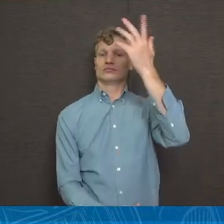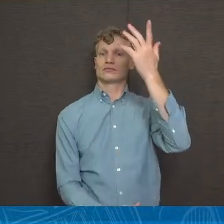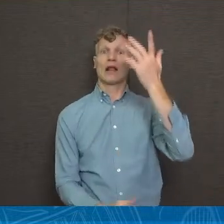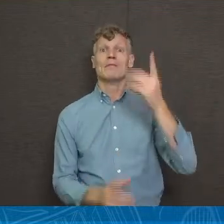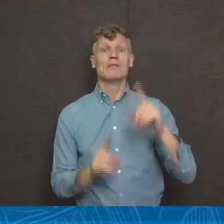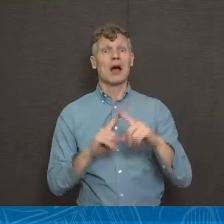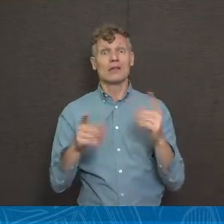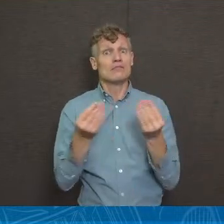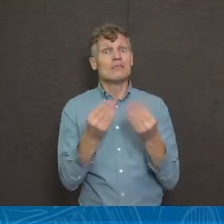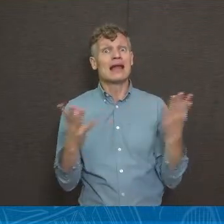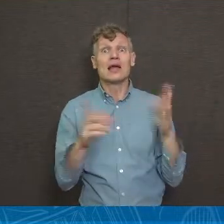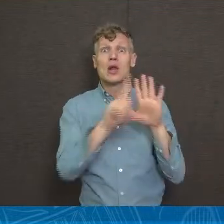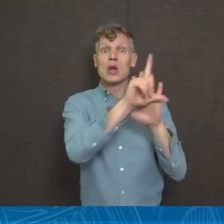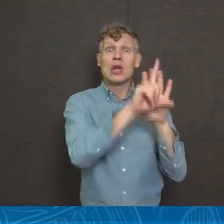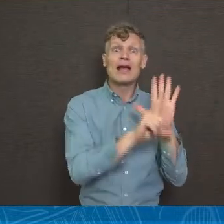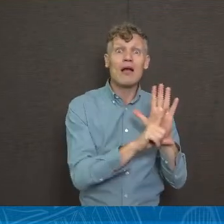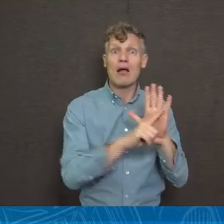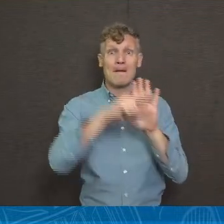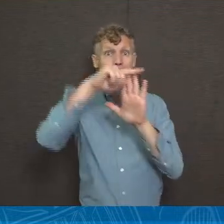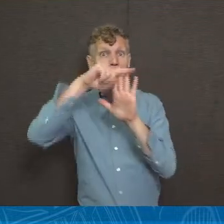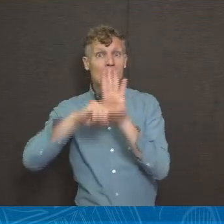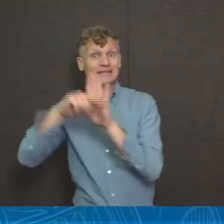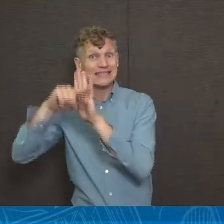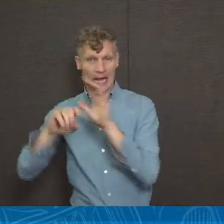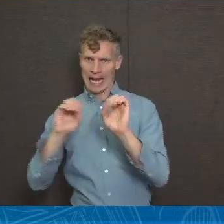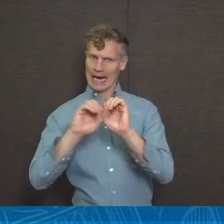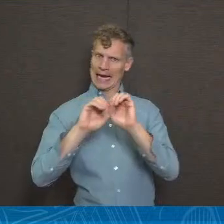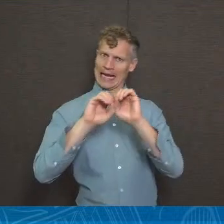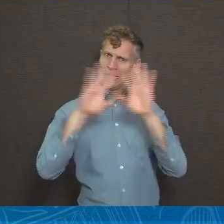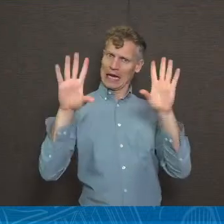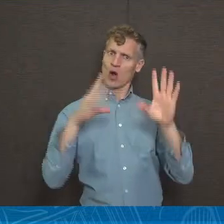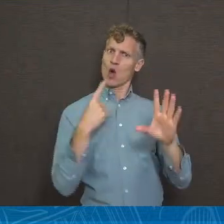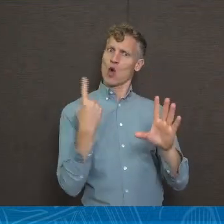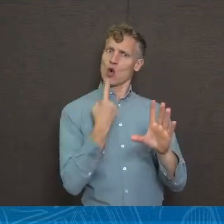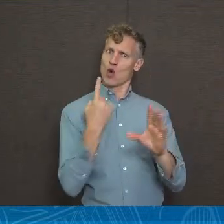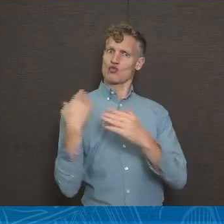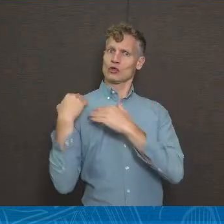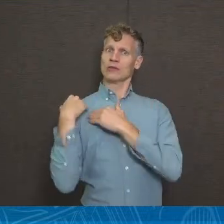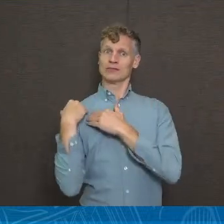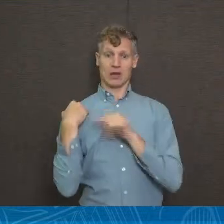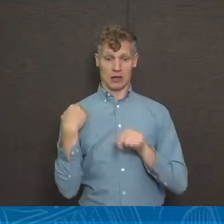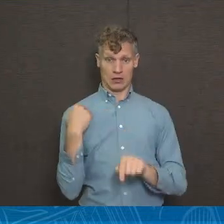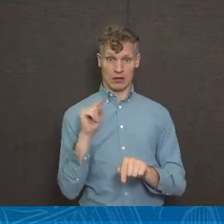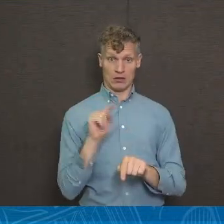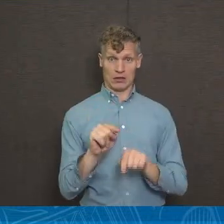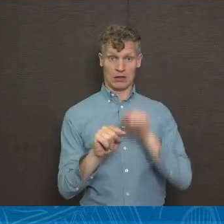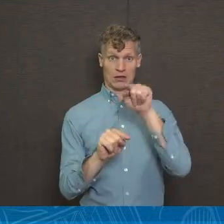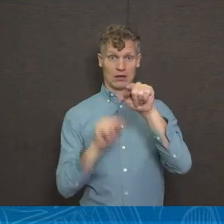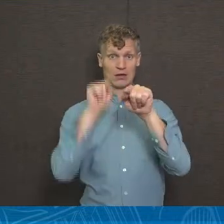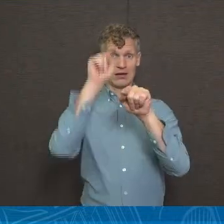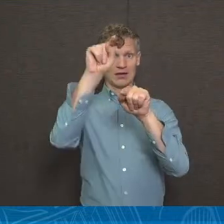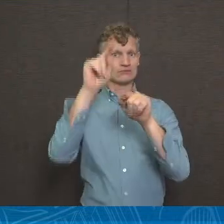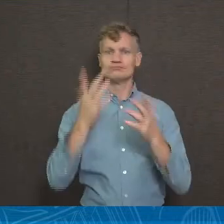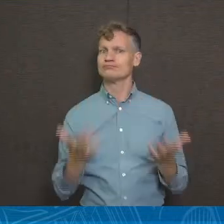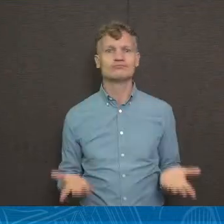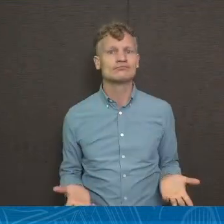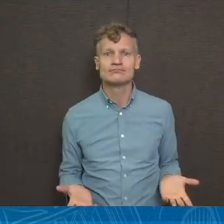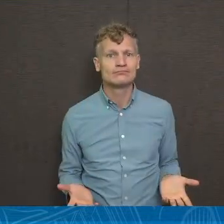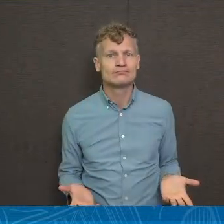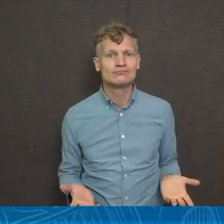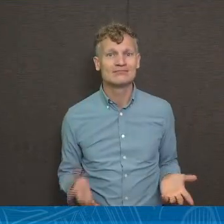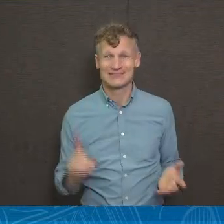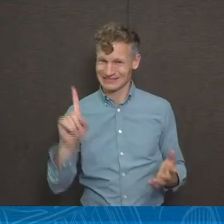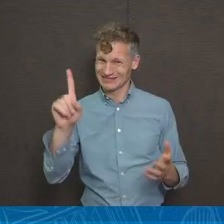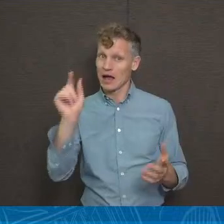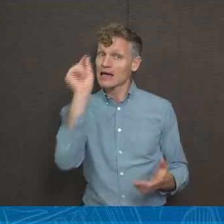within the policies or arrangements. But then beyond that, Sendai really makes us pay attention to the fact that it's also